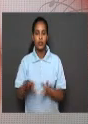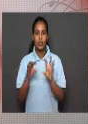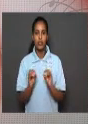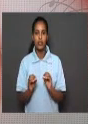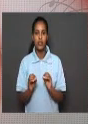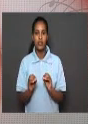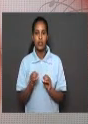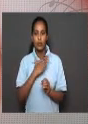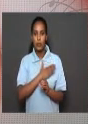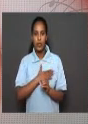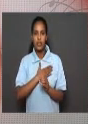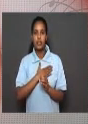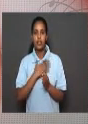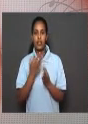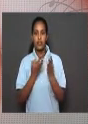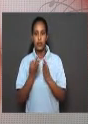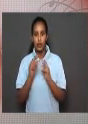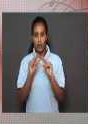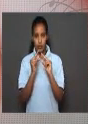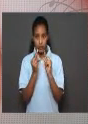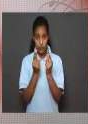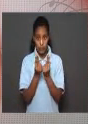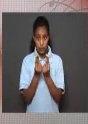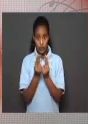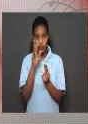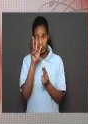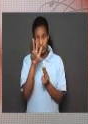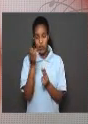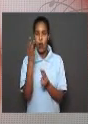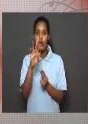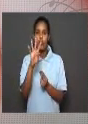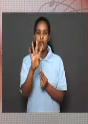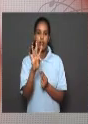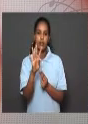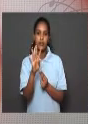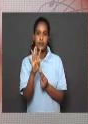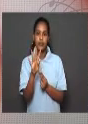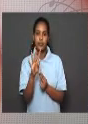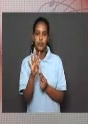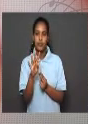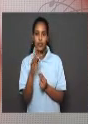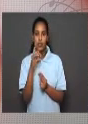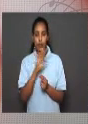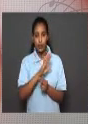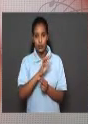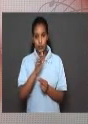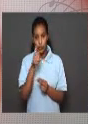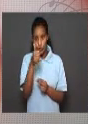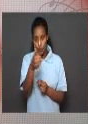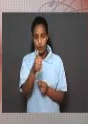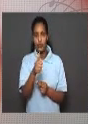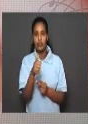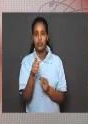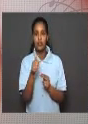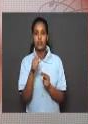Students, please split into groups of 3 or 4. In your groups,